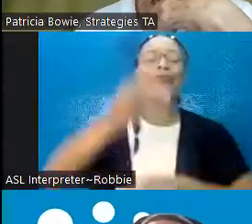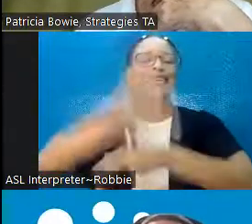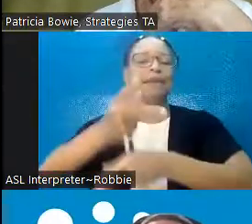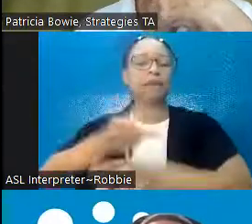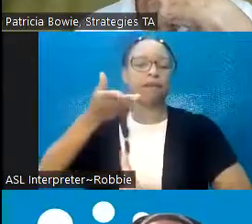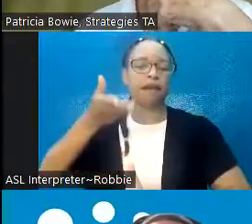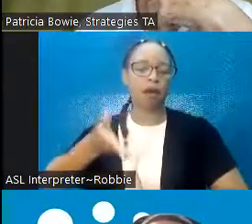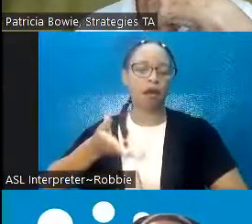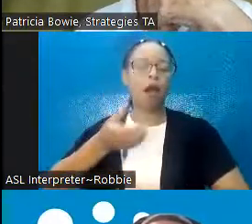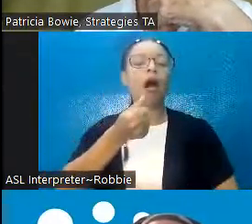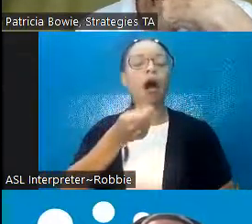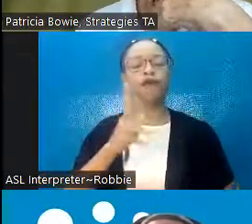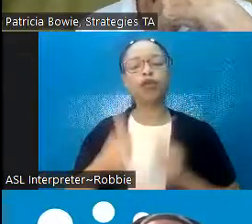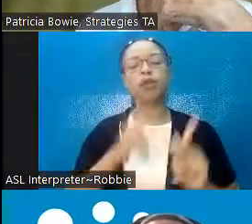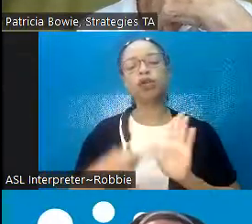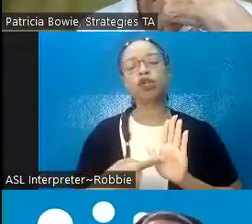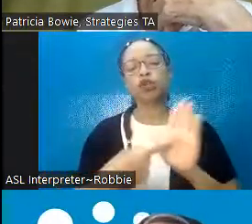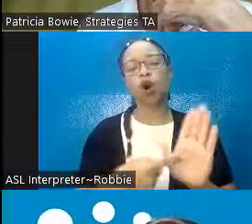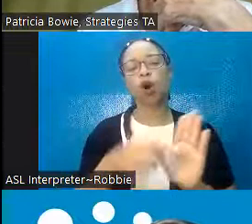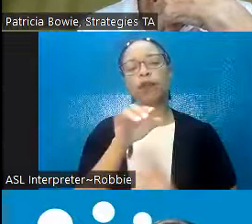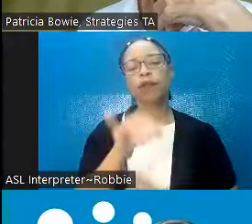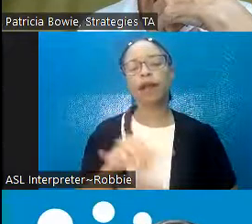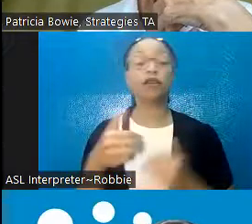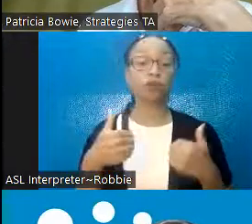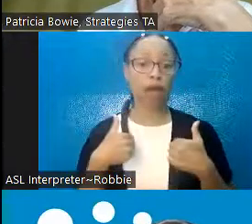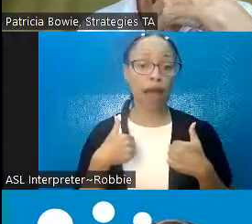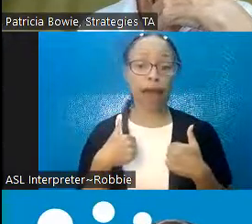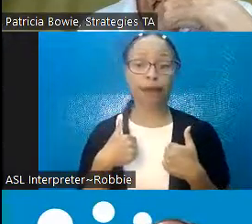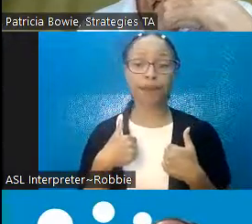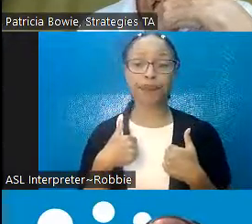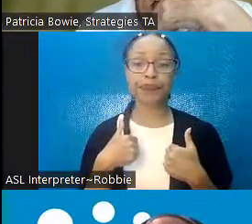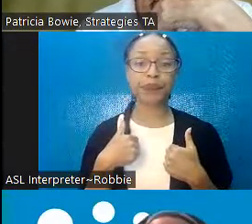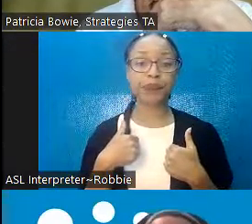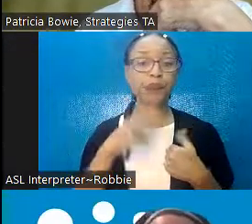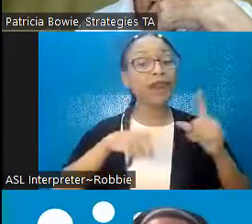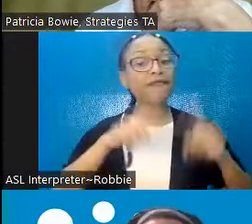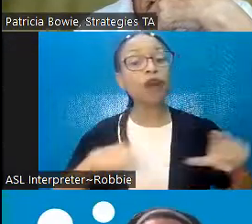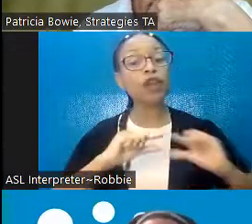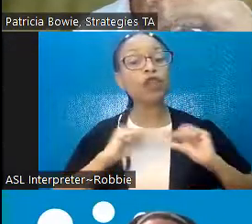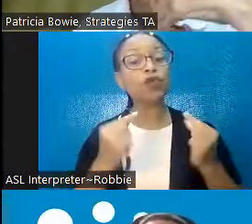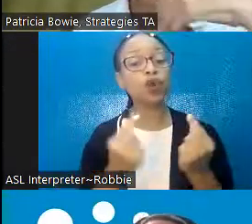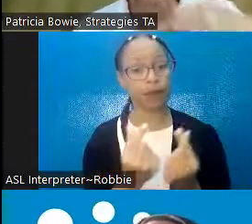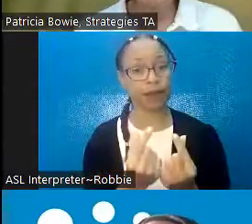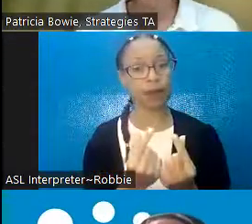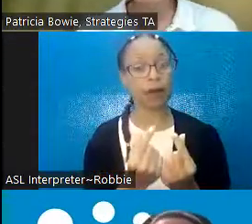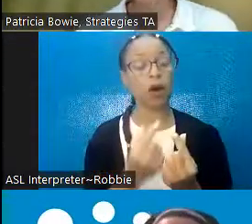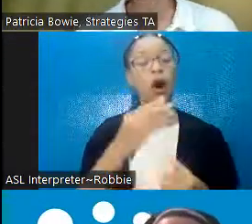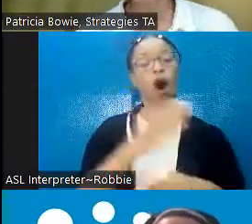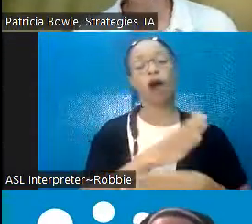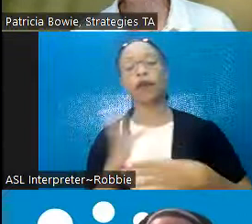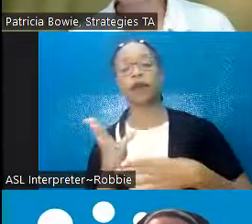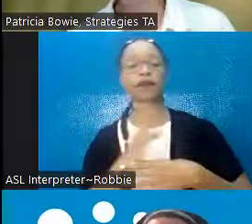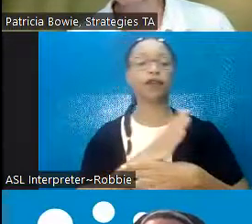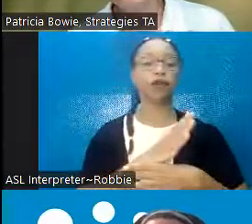folks highlighted that because we had a varying groups as far as where they are on the continuum. Folks who've been in it since